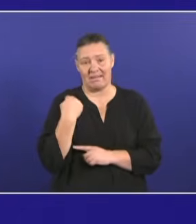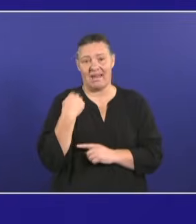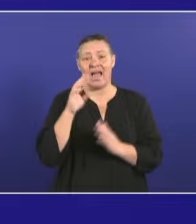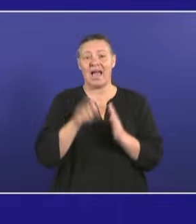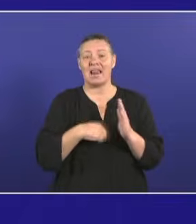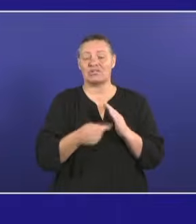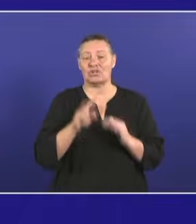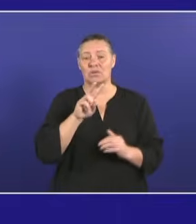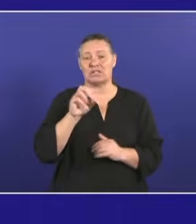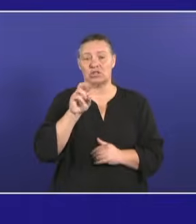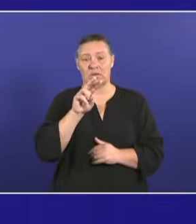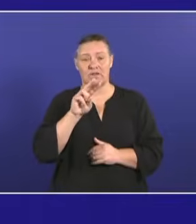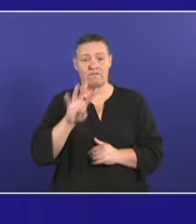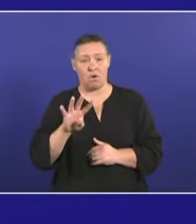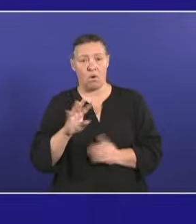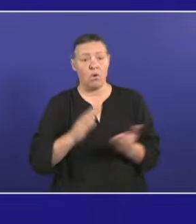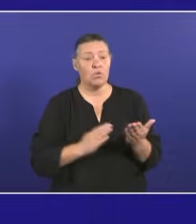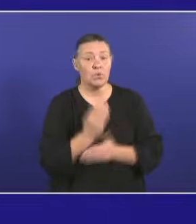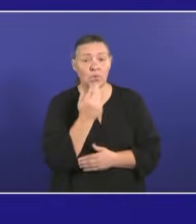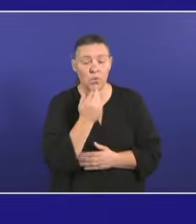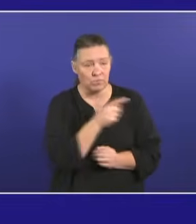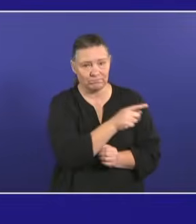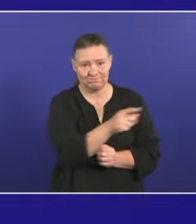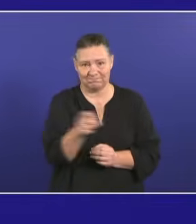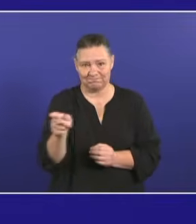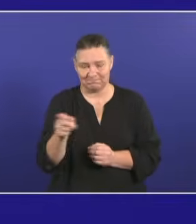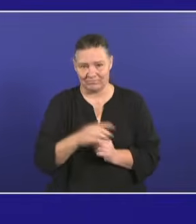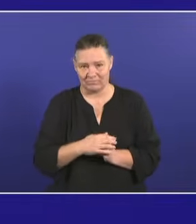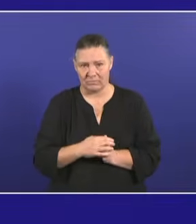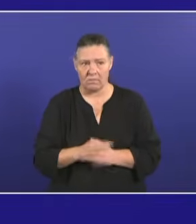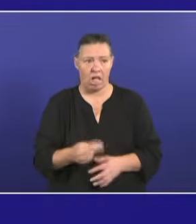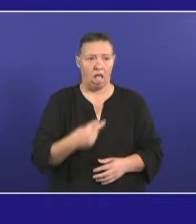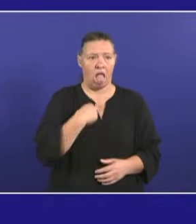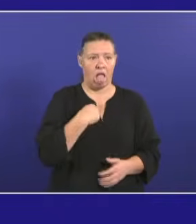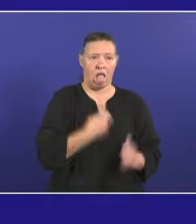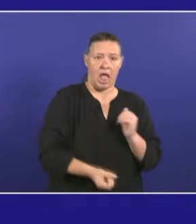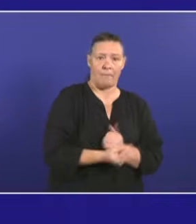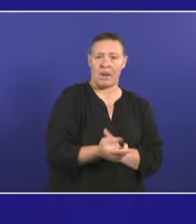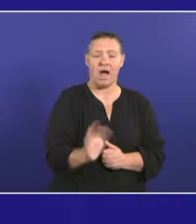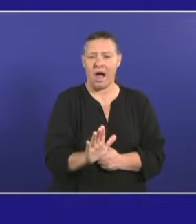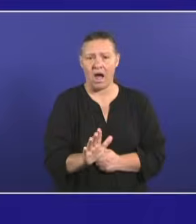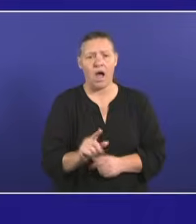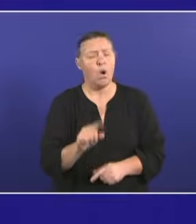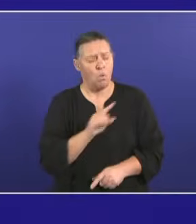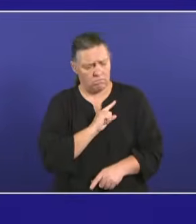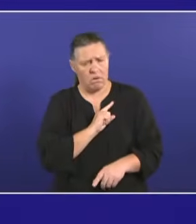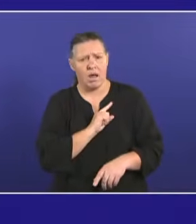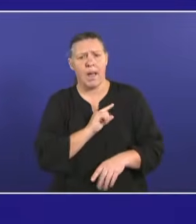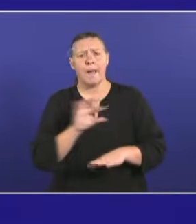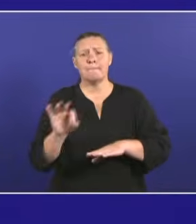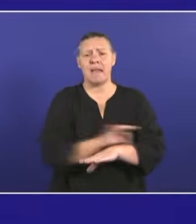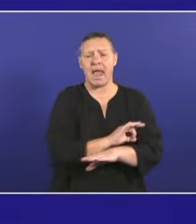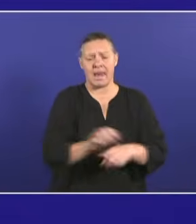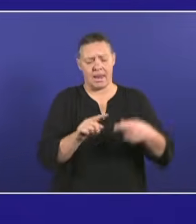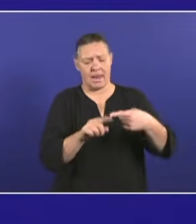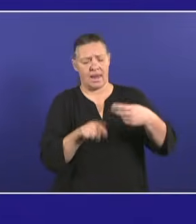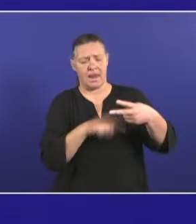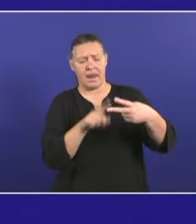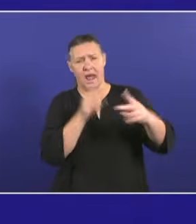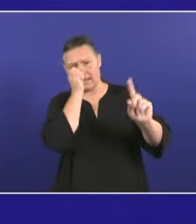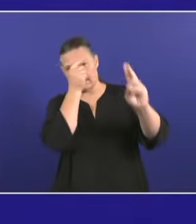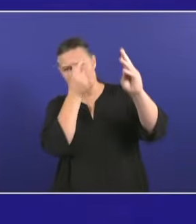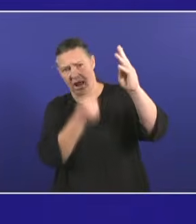2024 by all of you. This didn't happen by accident. It's because we planned, we set targets,